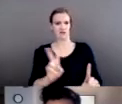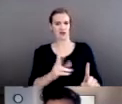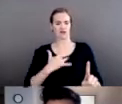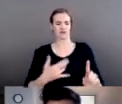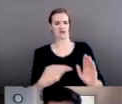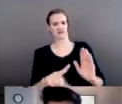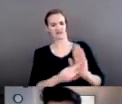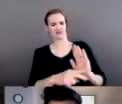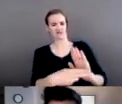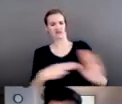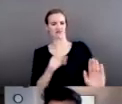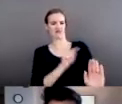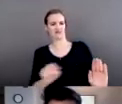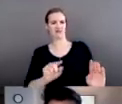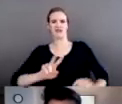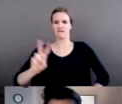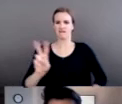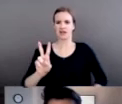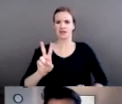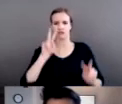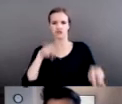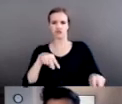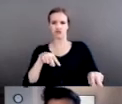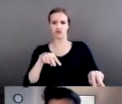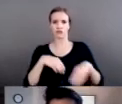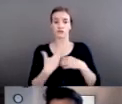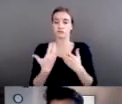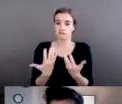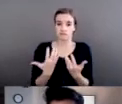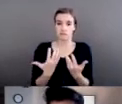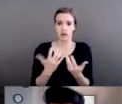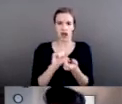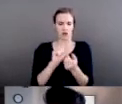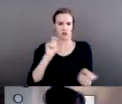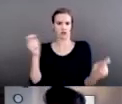victim. So one way to do that is to